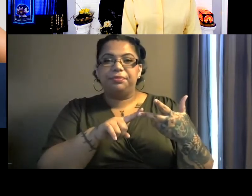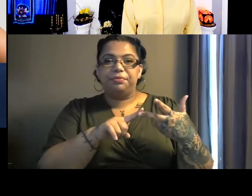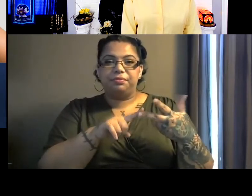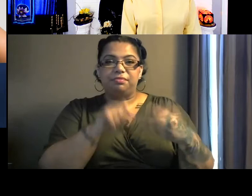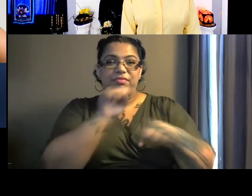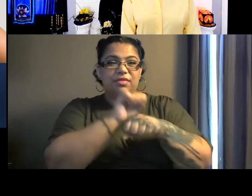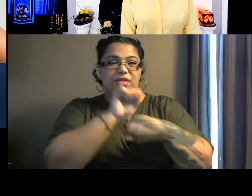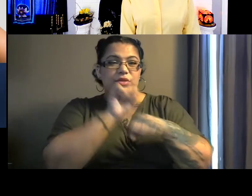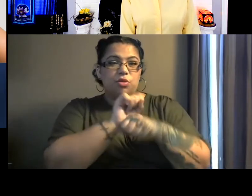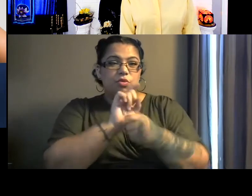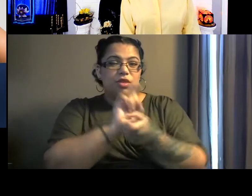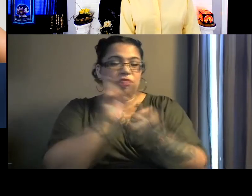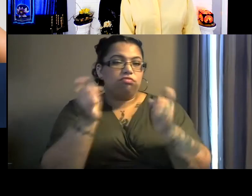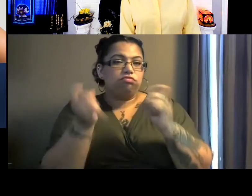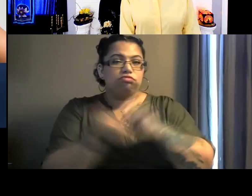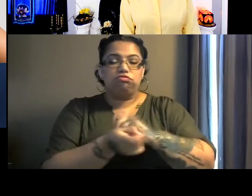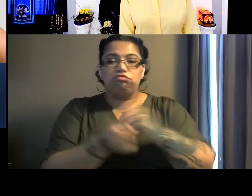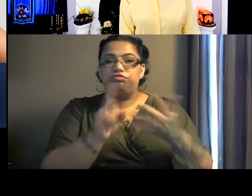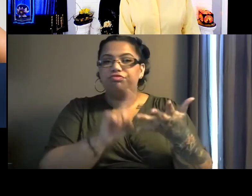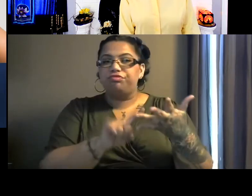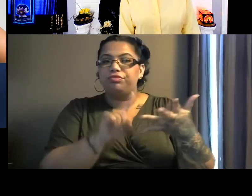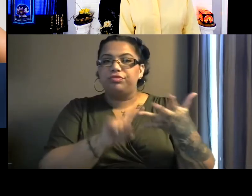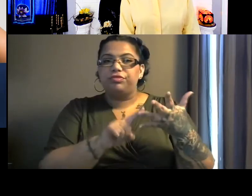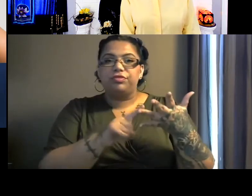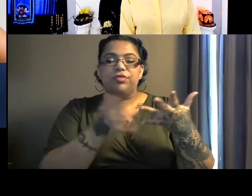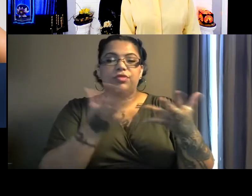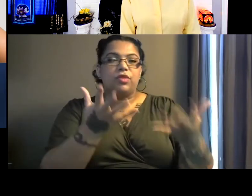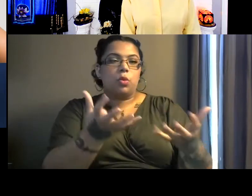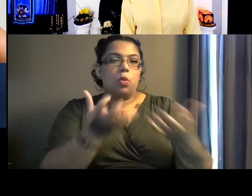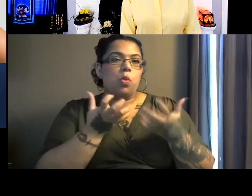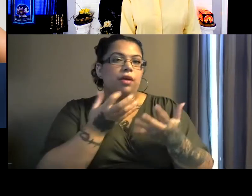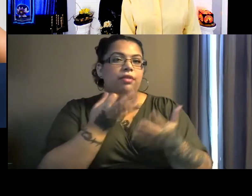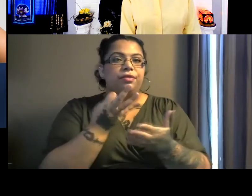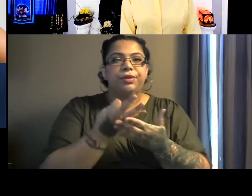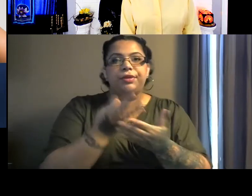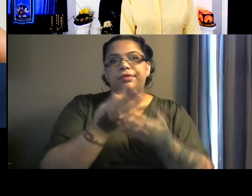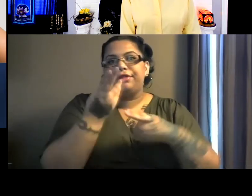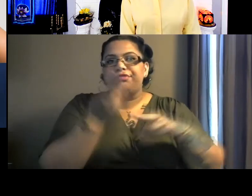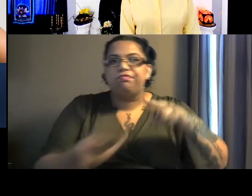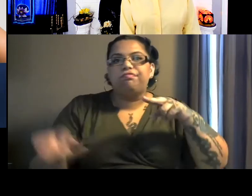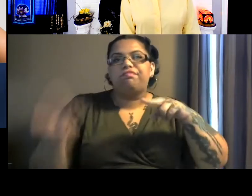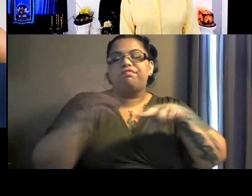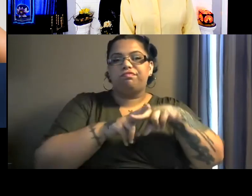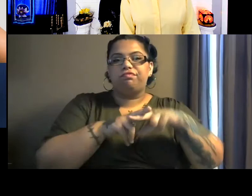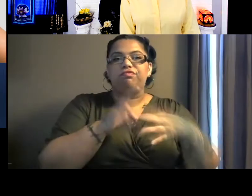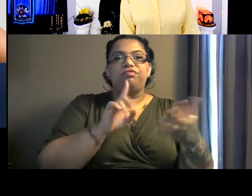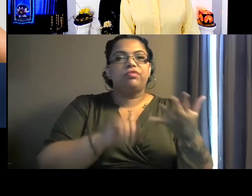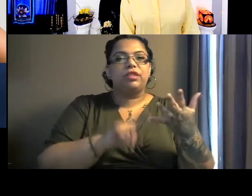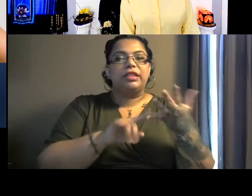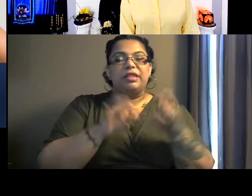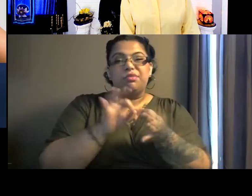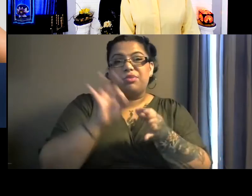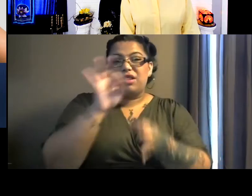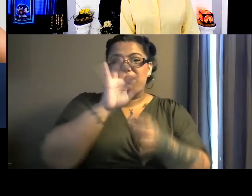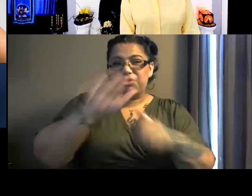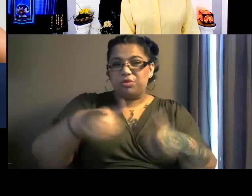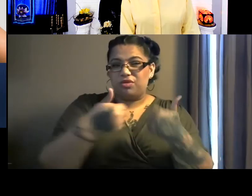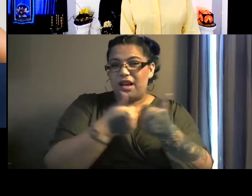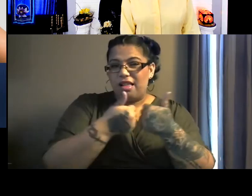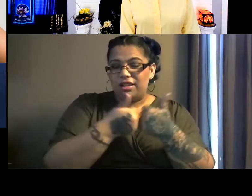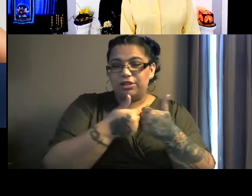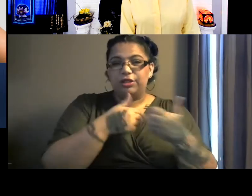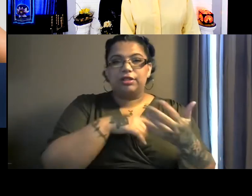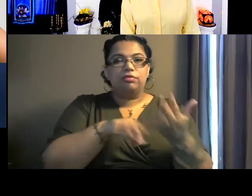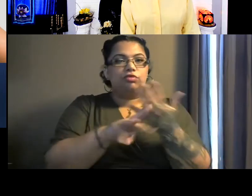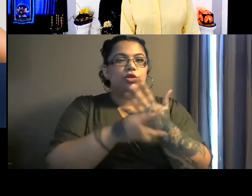career changes, desires for financial increase, spiritual challenges,